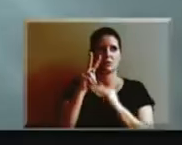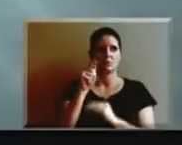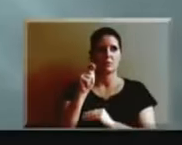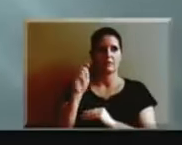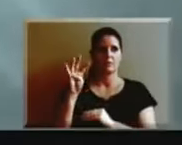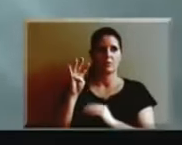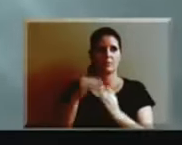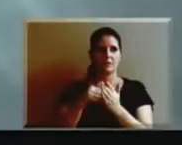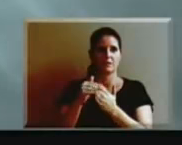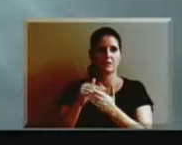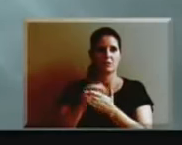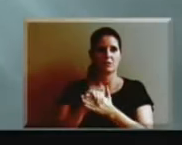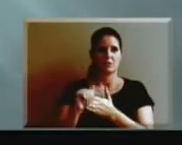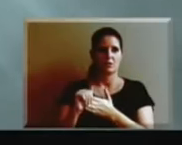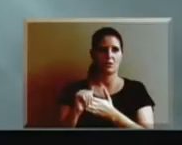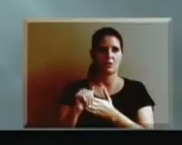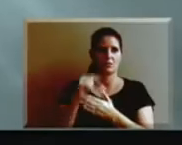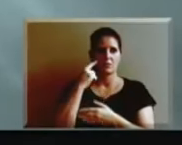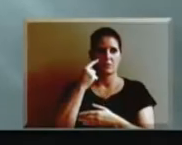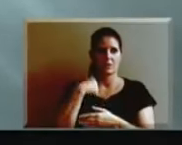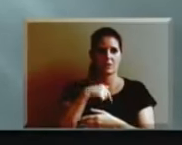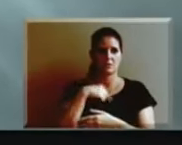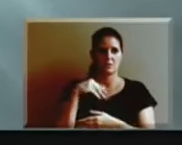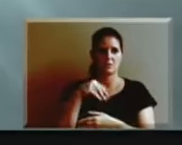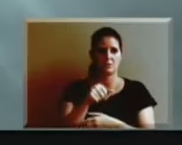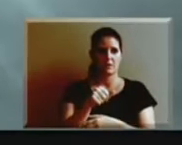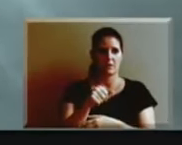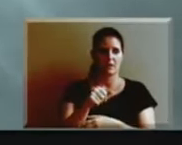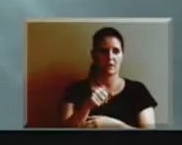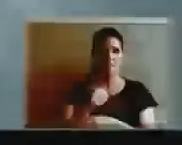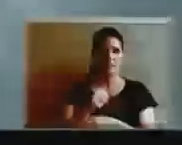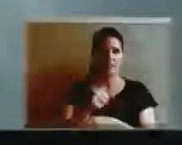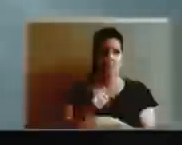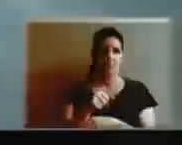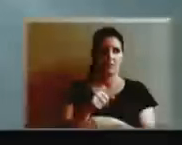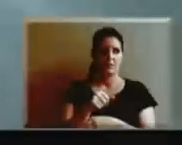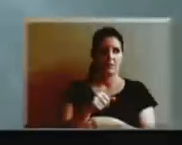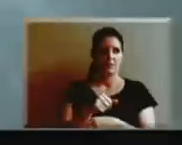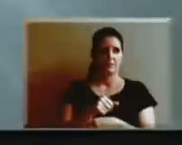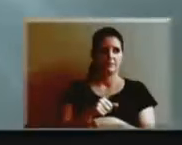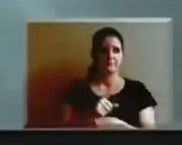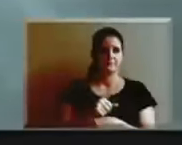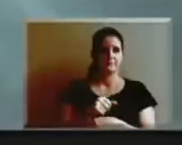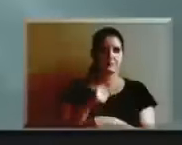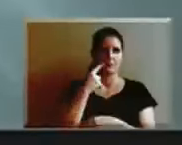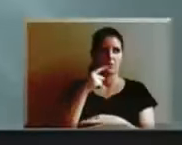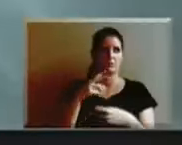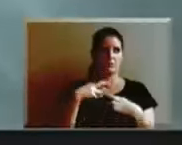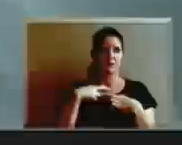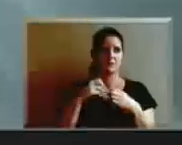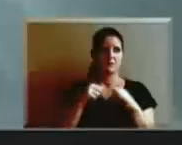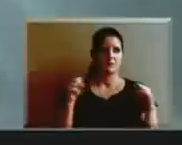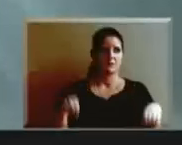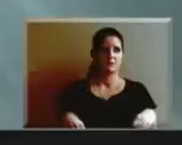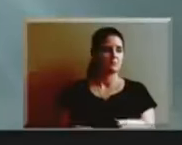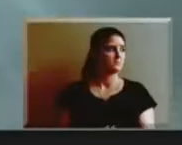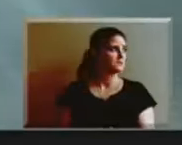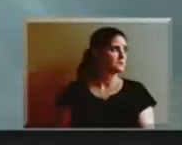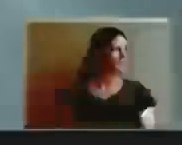million that the district must pay as the employer portion. The retirement systems